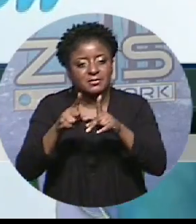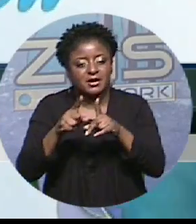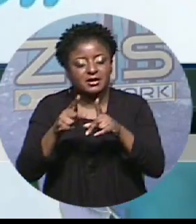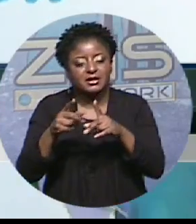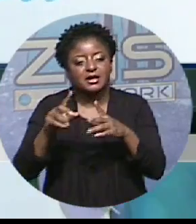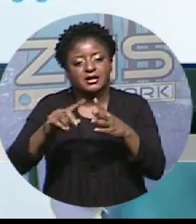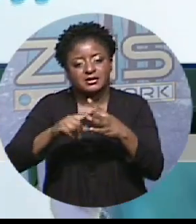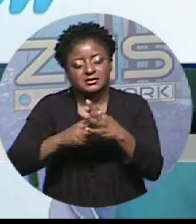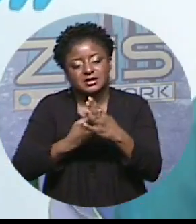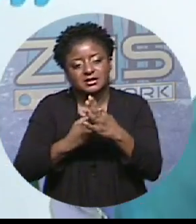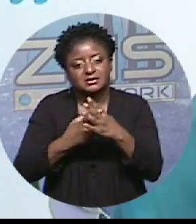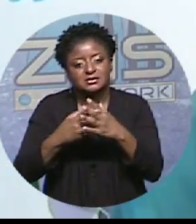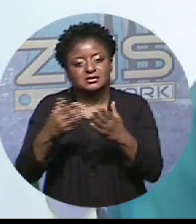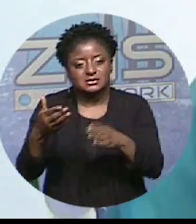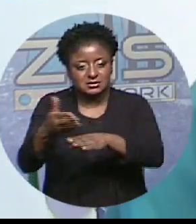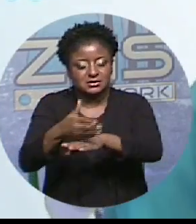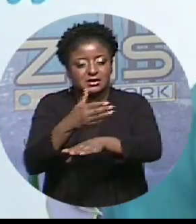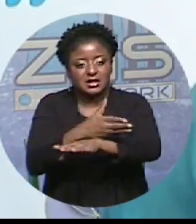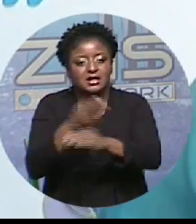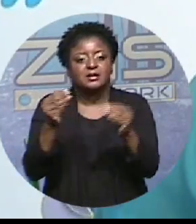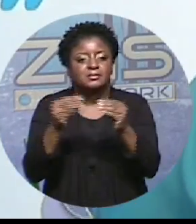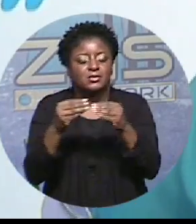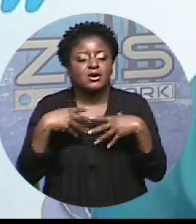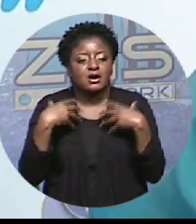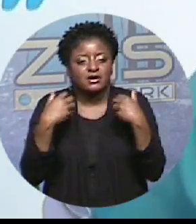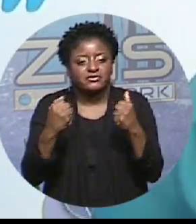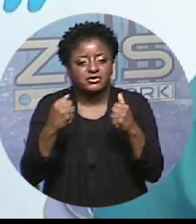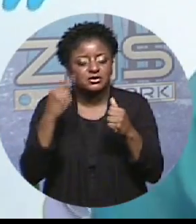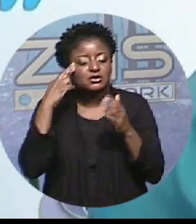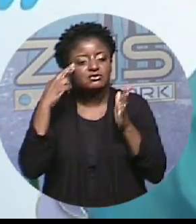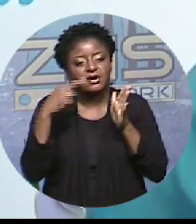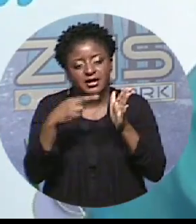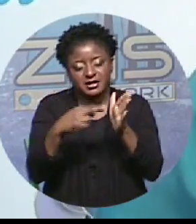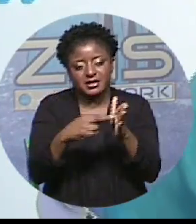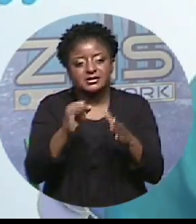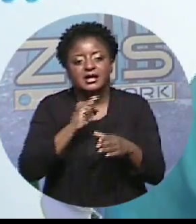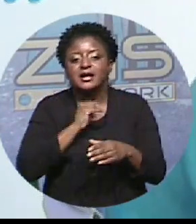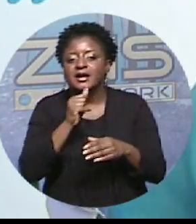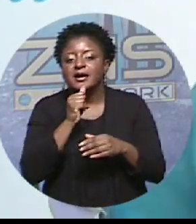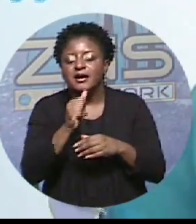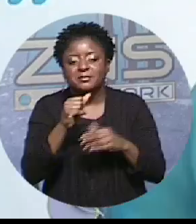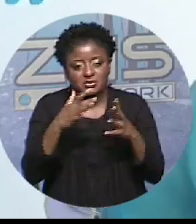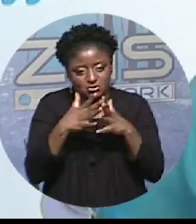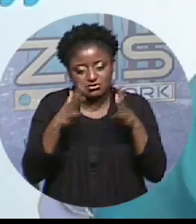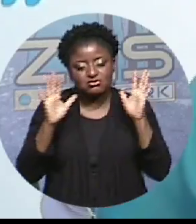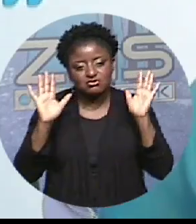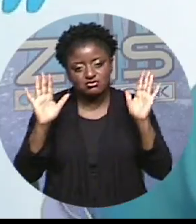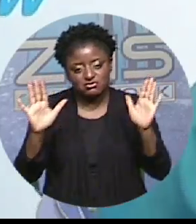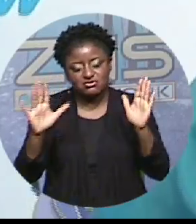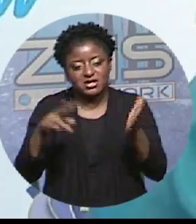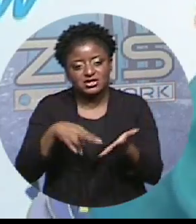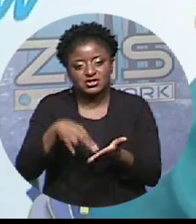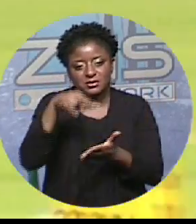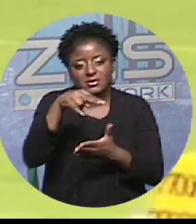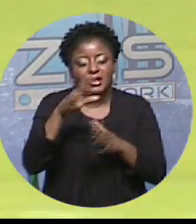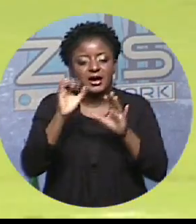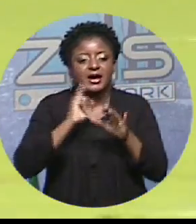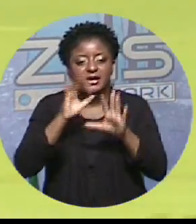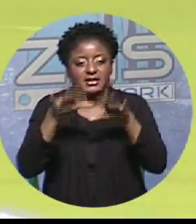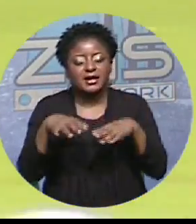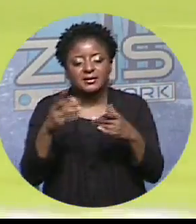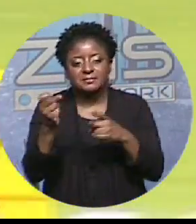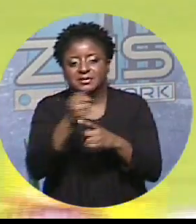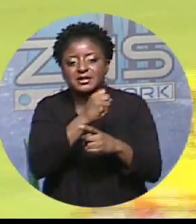gain more confidence and started to recognize that I'm a great jumper, and I could beat everybody up. The